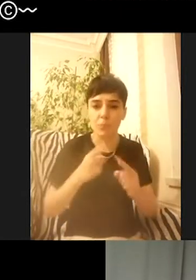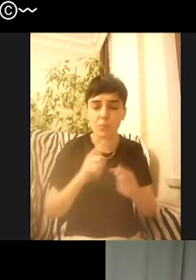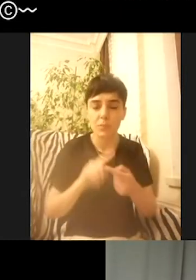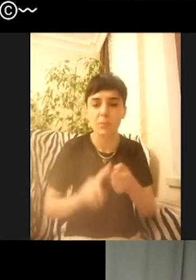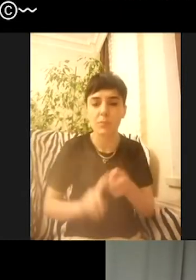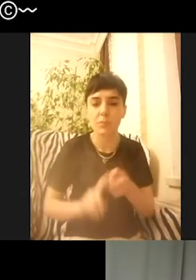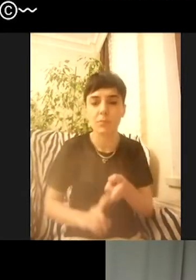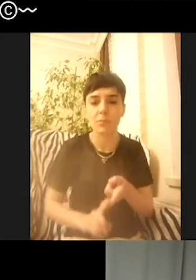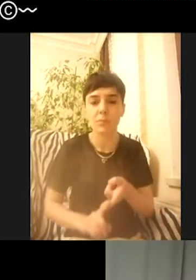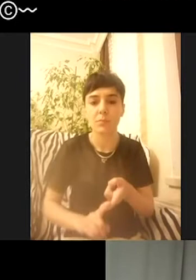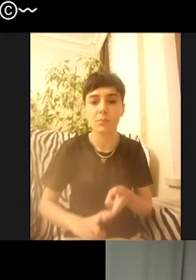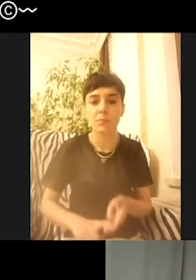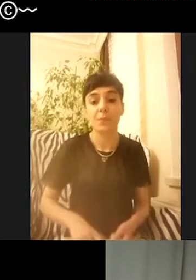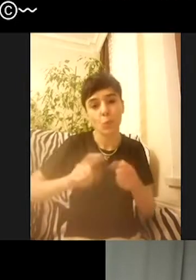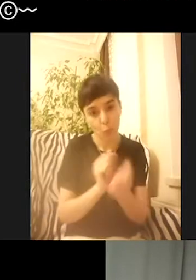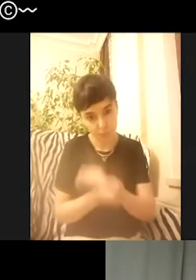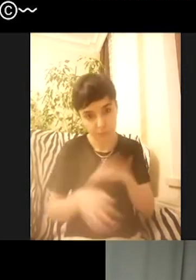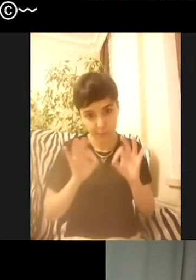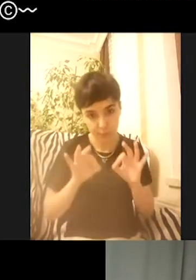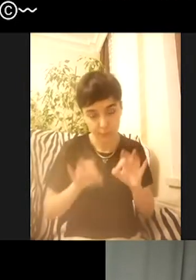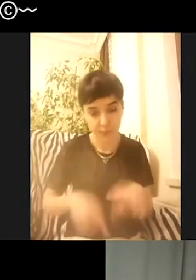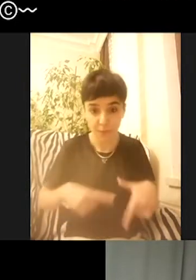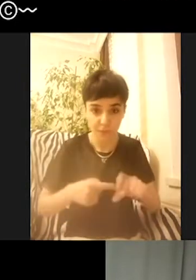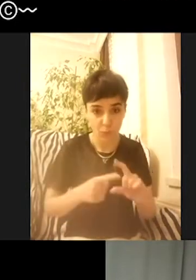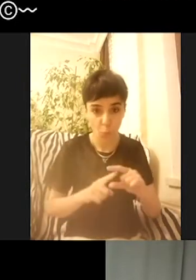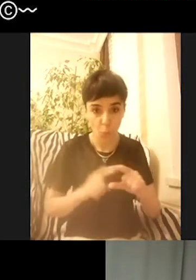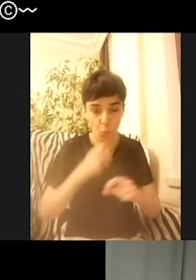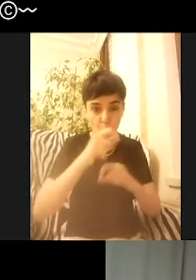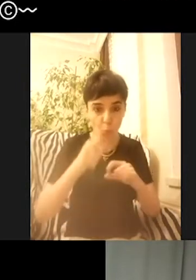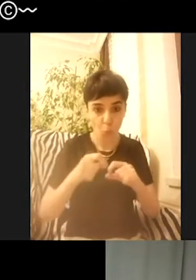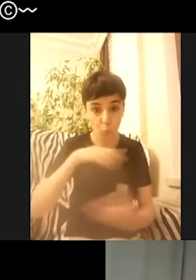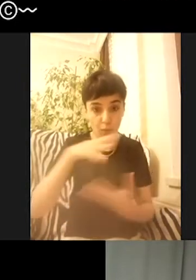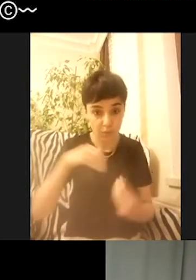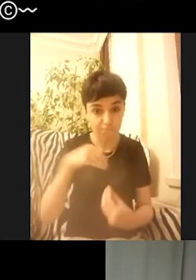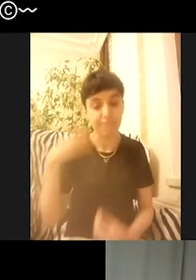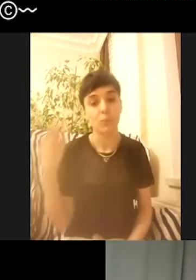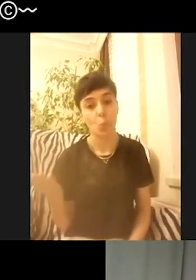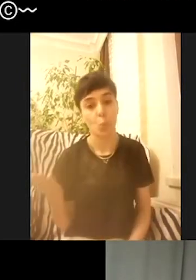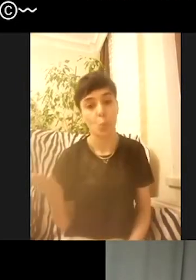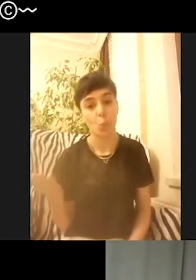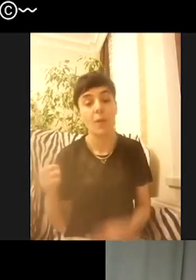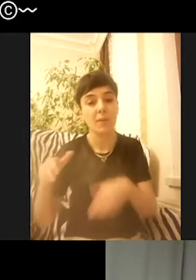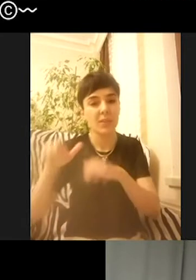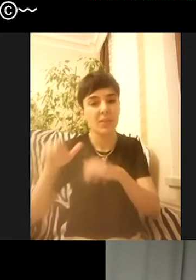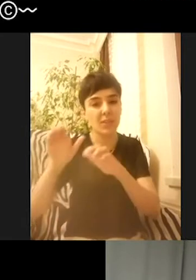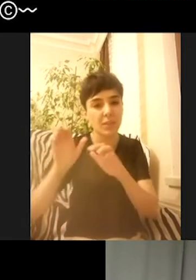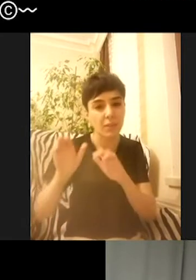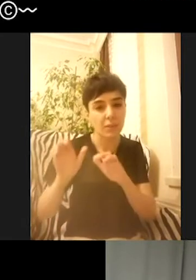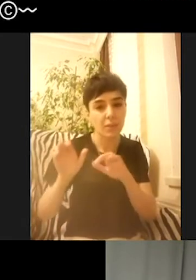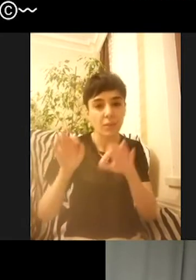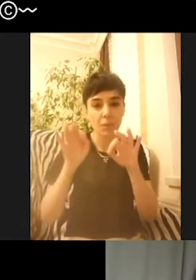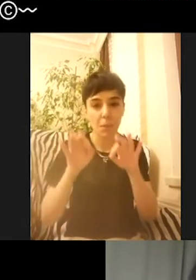blah, blah. Yeah, we can find a lot of reason for this change, but I don't think so, because I can